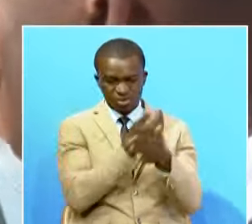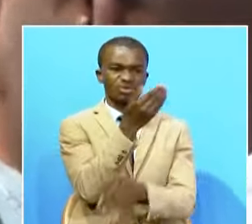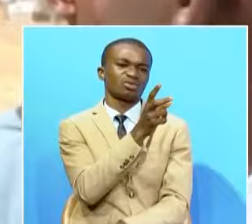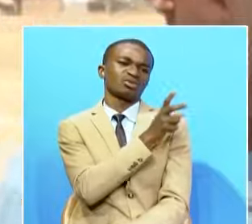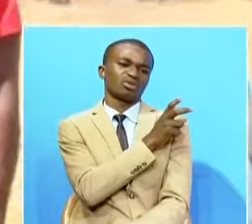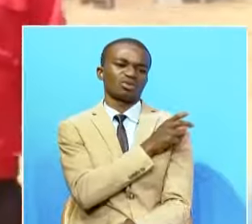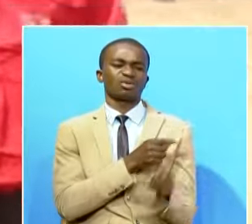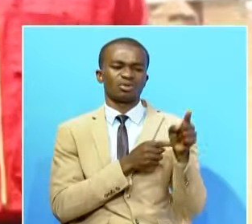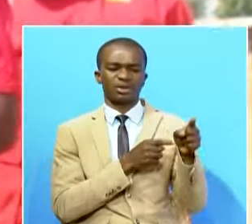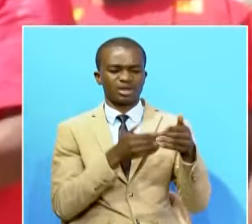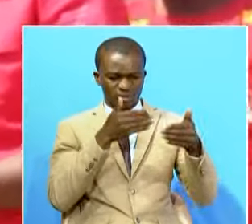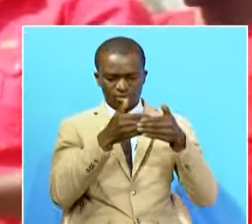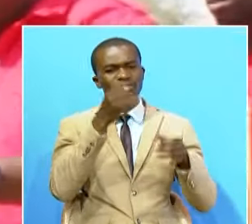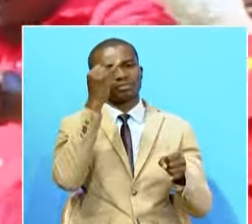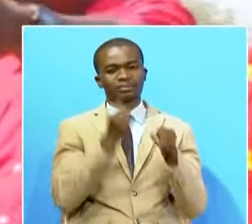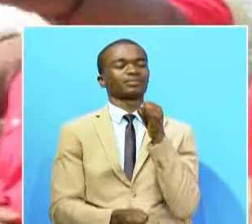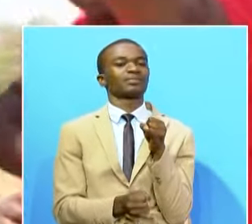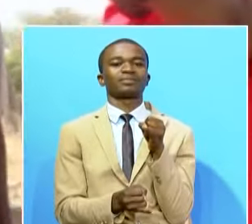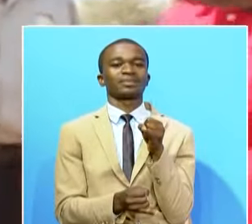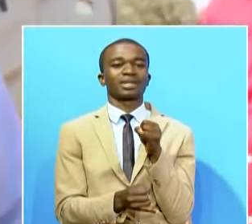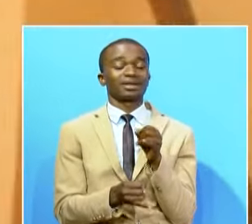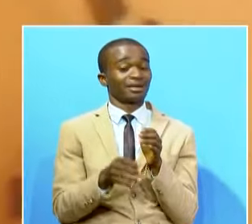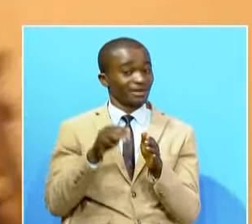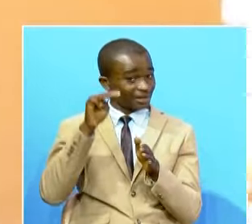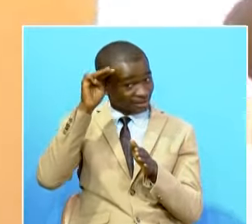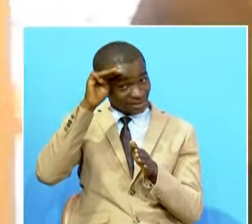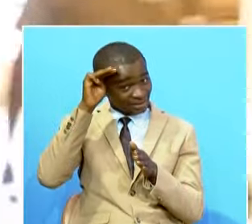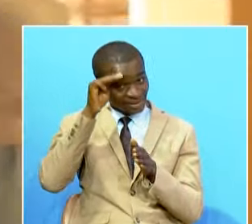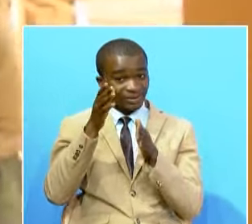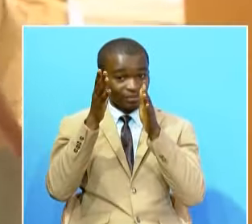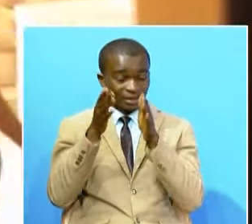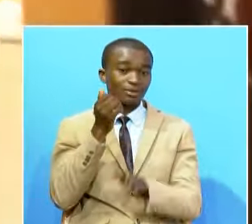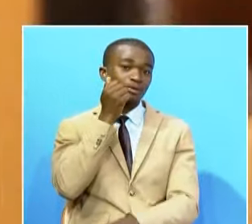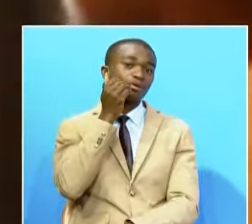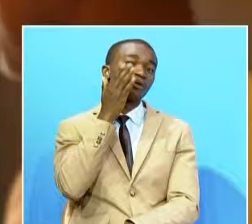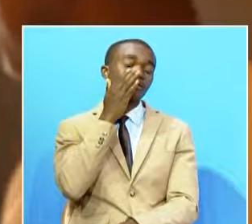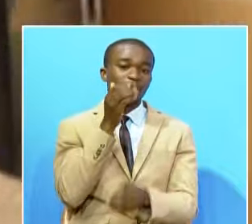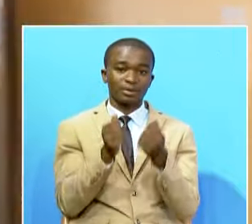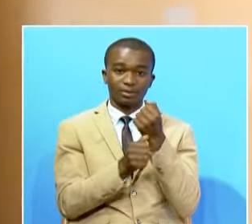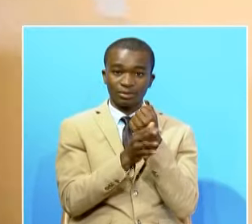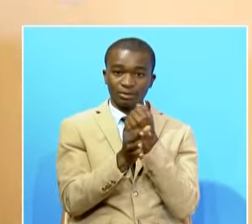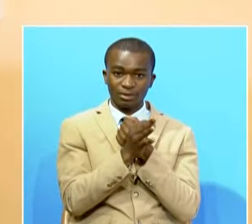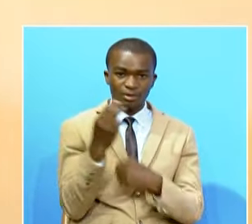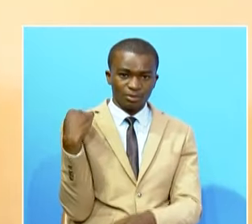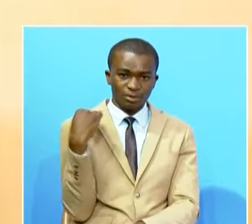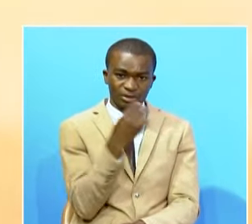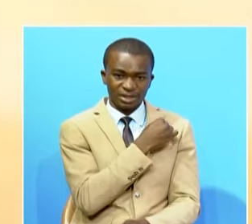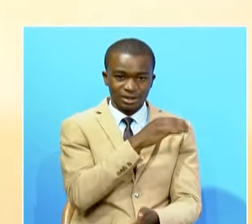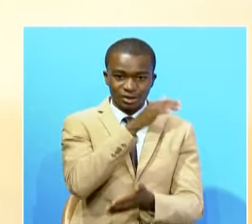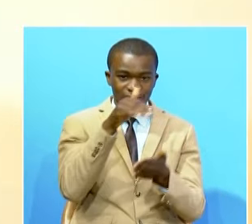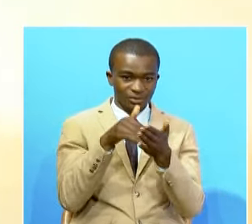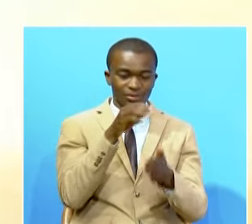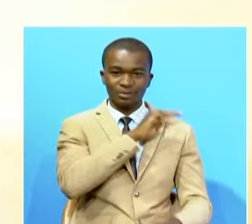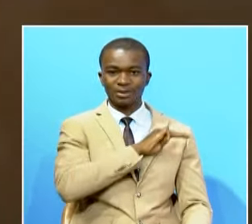completion. Minister of Home Affairs and Internal Security, who is also Monza Central Member of Parliament, Mr. Jack Mwimbu,